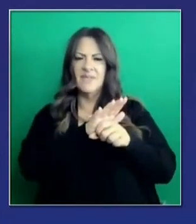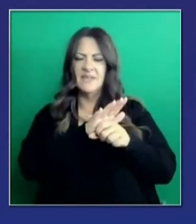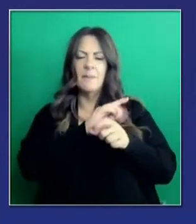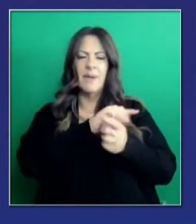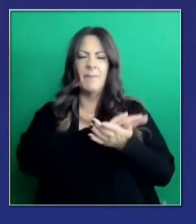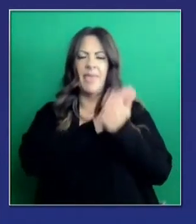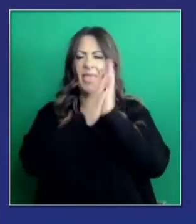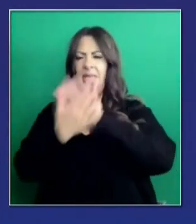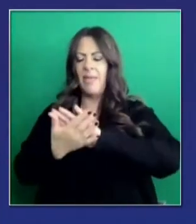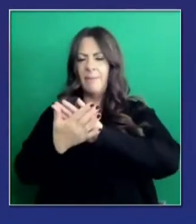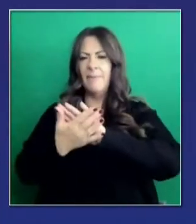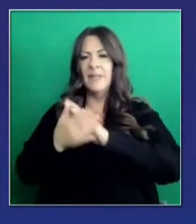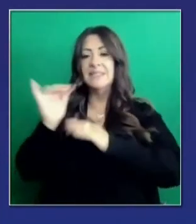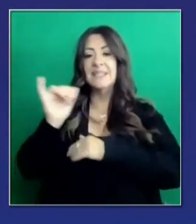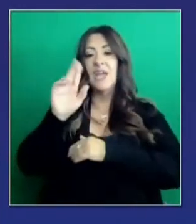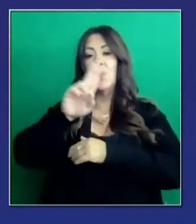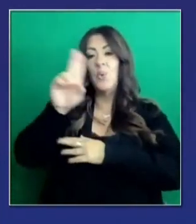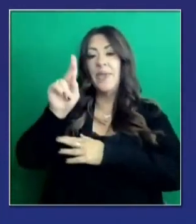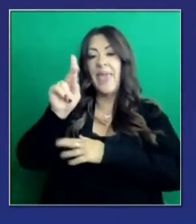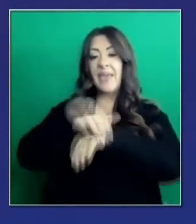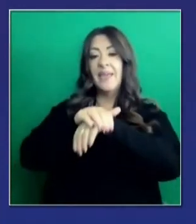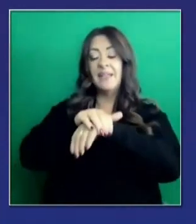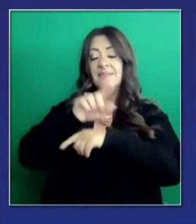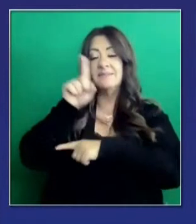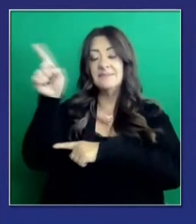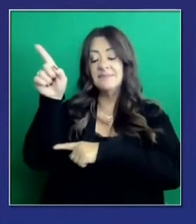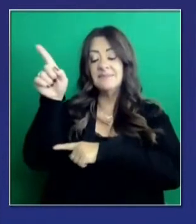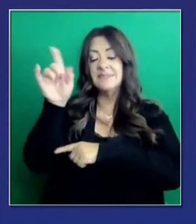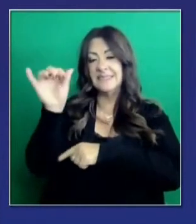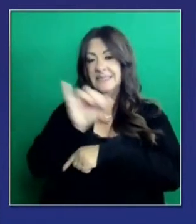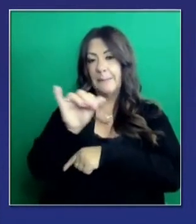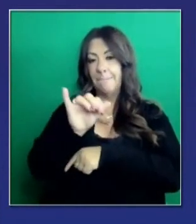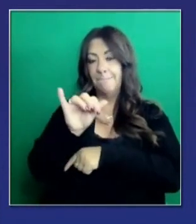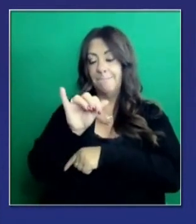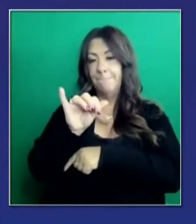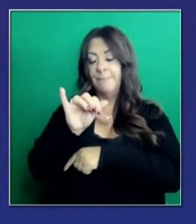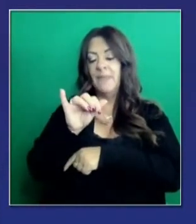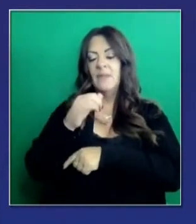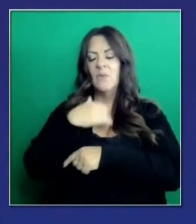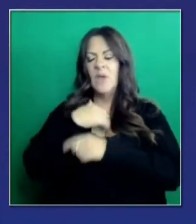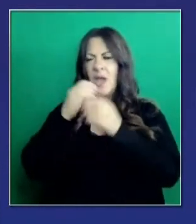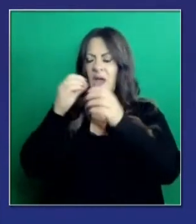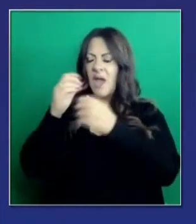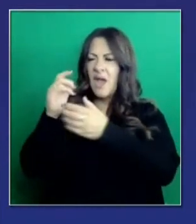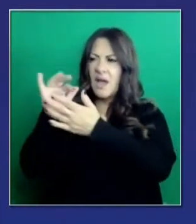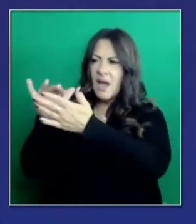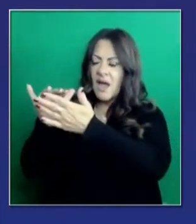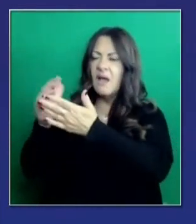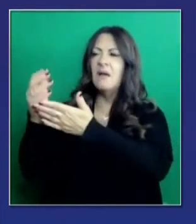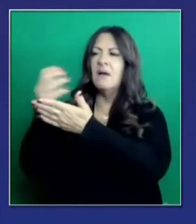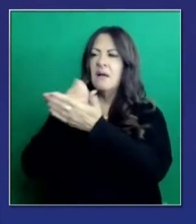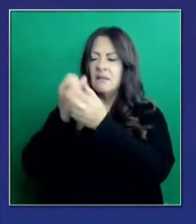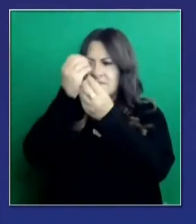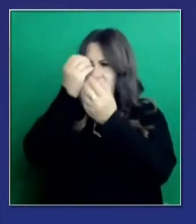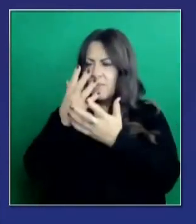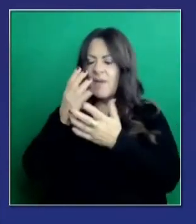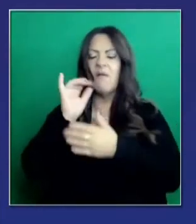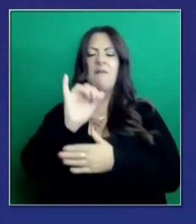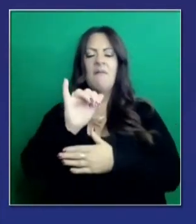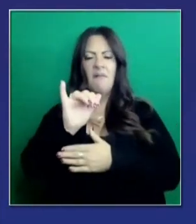see here on the slide a little bit of update on the numbers from San Diego, San Bernardino, the one case, just 90 in all,